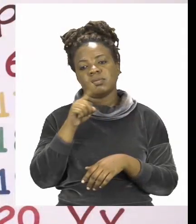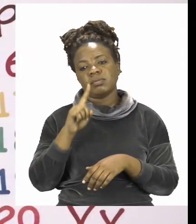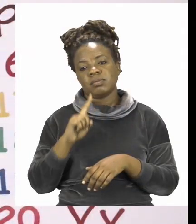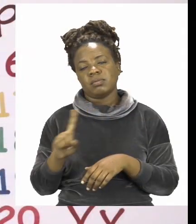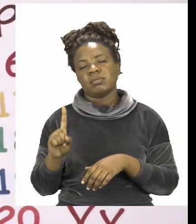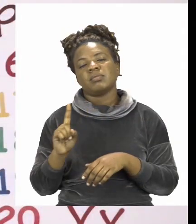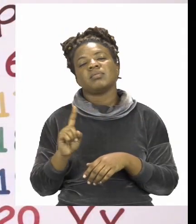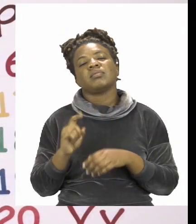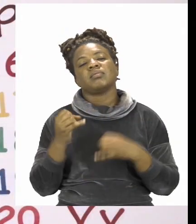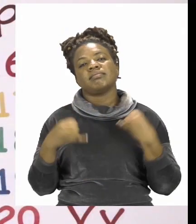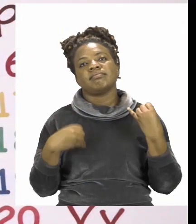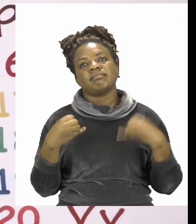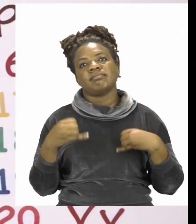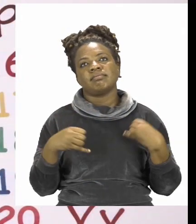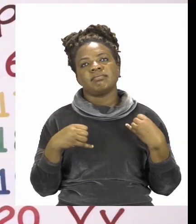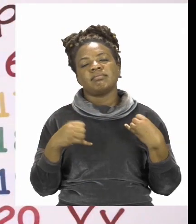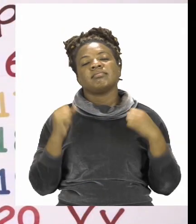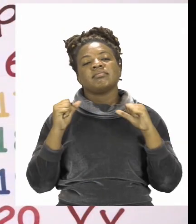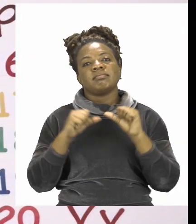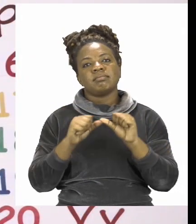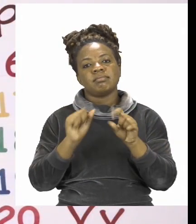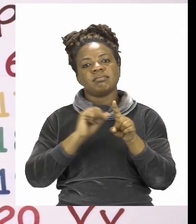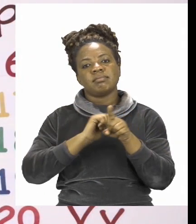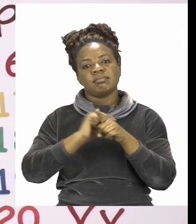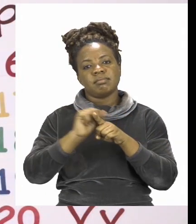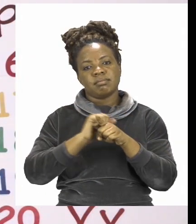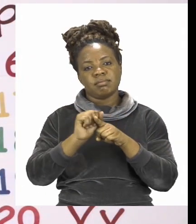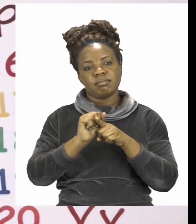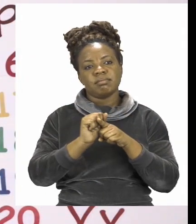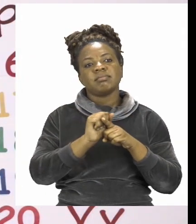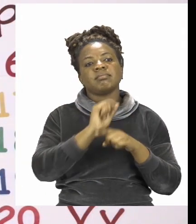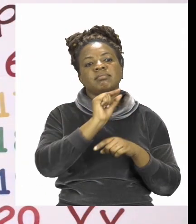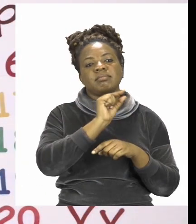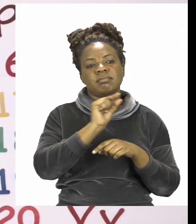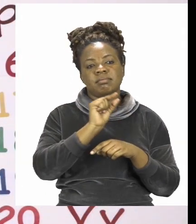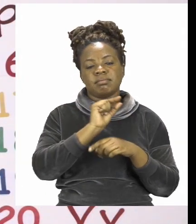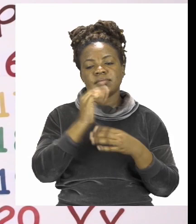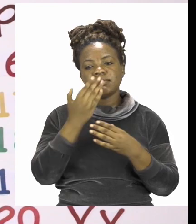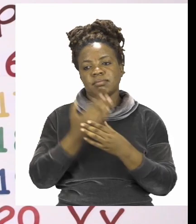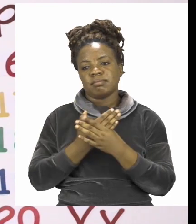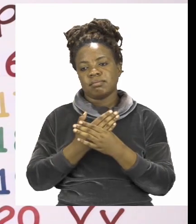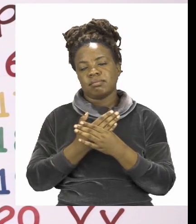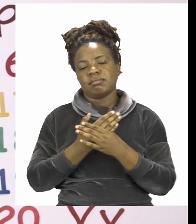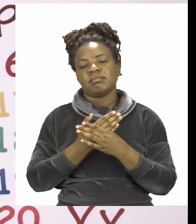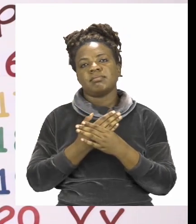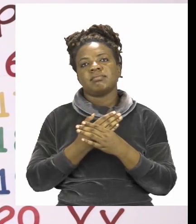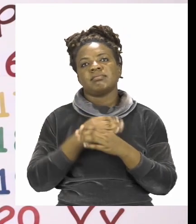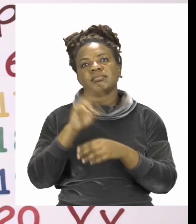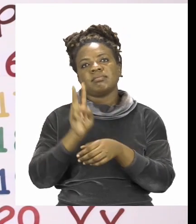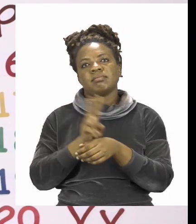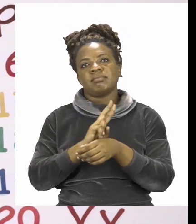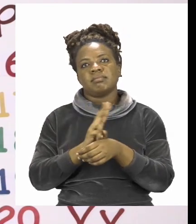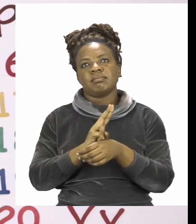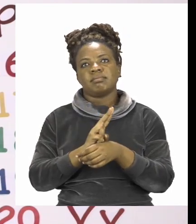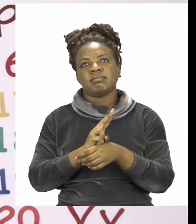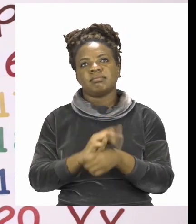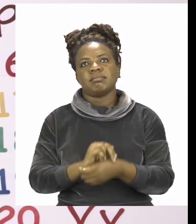practicing on how you're going to use your vocabulary words this week, and I'll see you soon after the advert